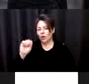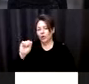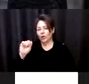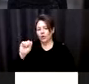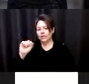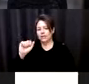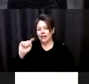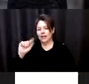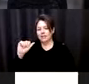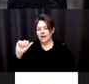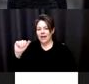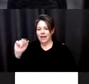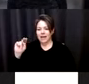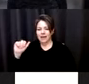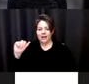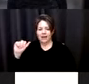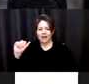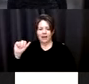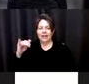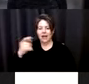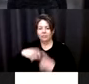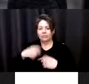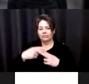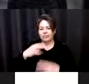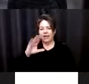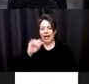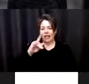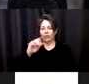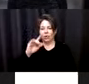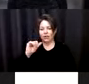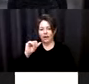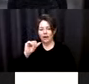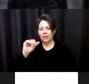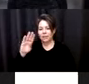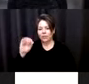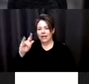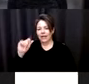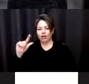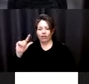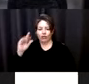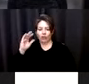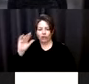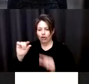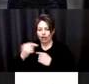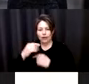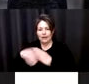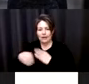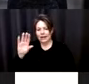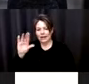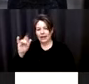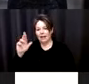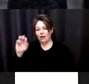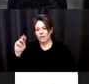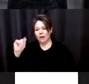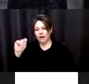Garden. It's now been renamed California Botanic Garden here in Claremont. And I documented these plants